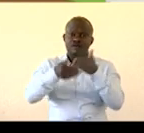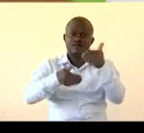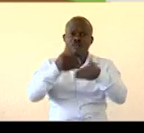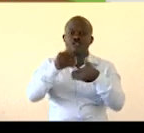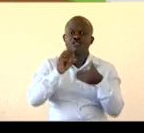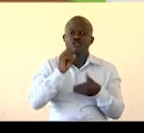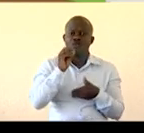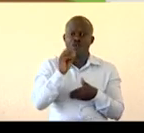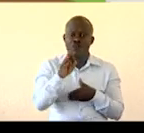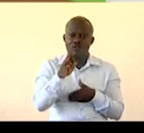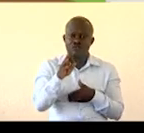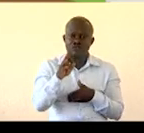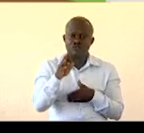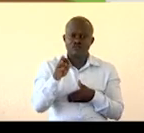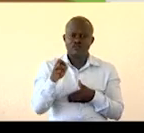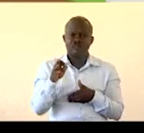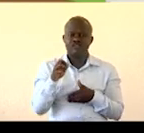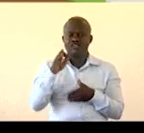of